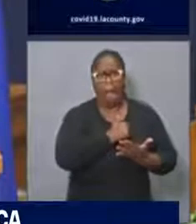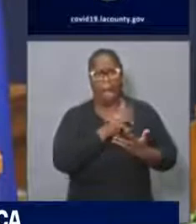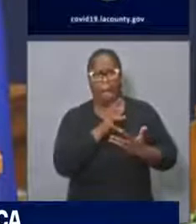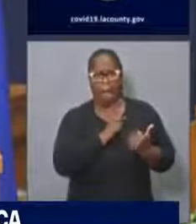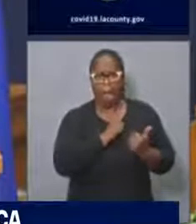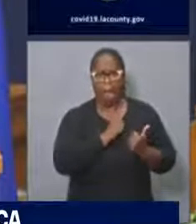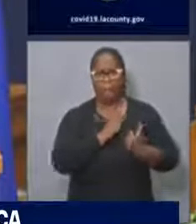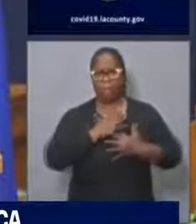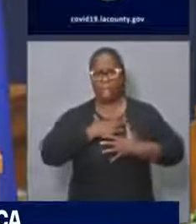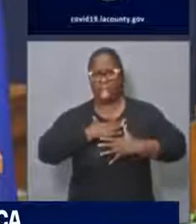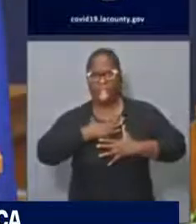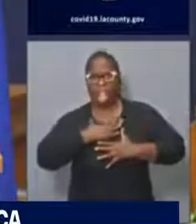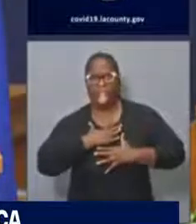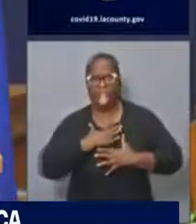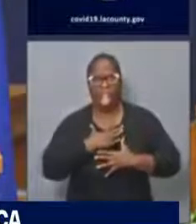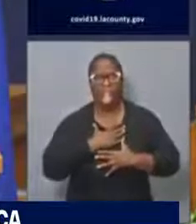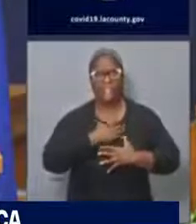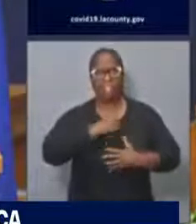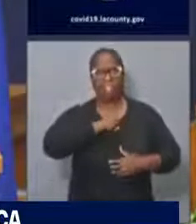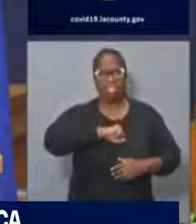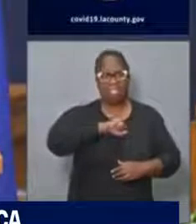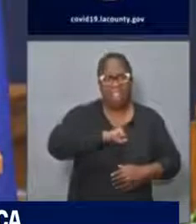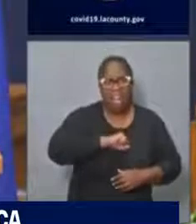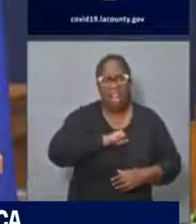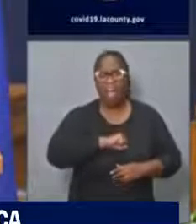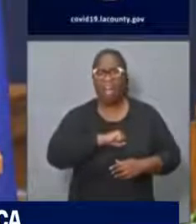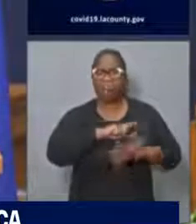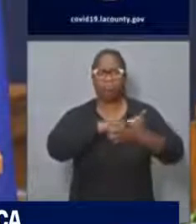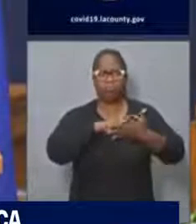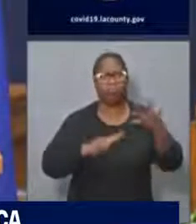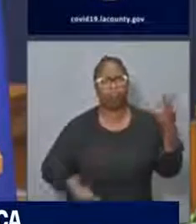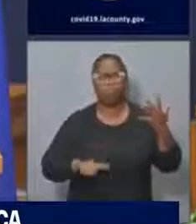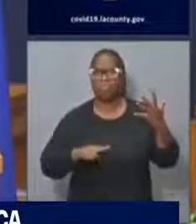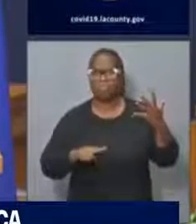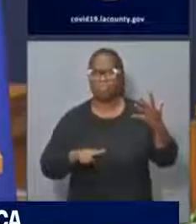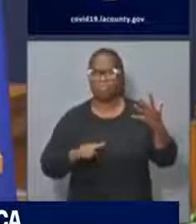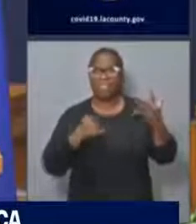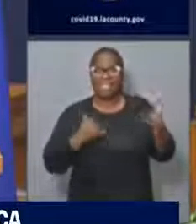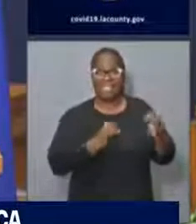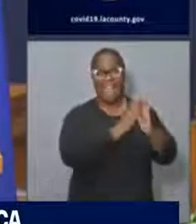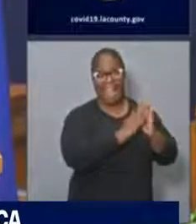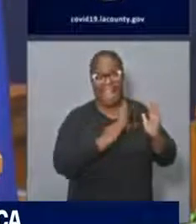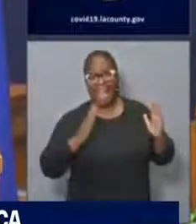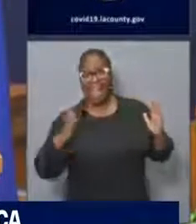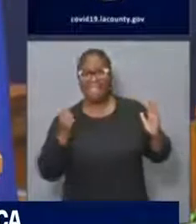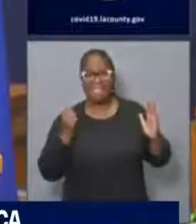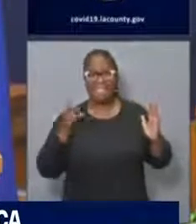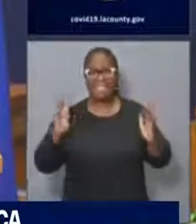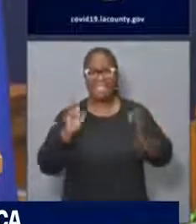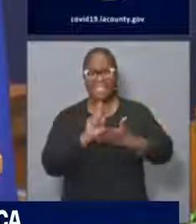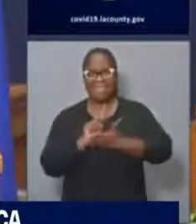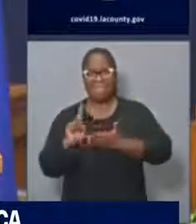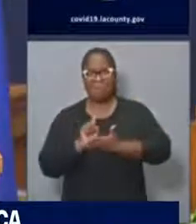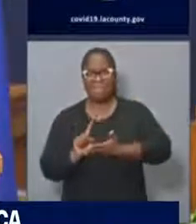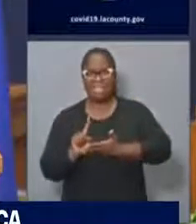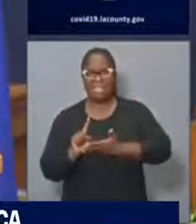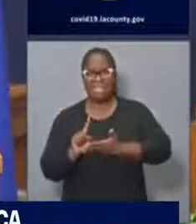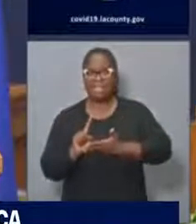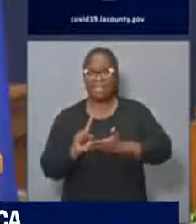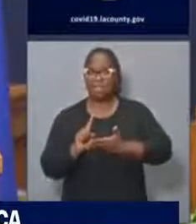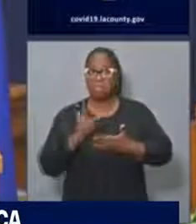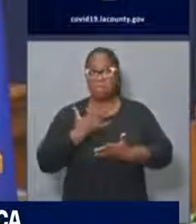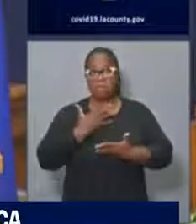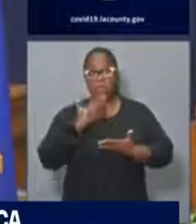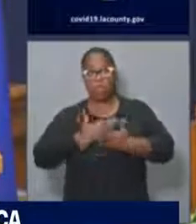terrifying range of other symptoms. Now she is on week 16 of her symptoms. She has not had a symptom-free day in